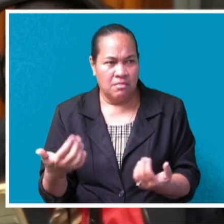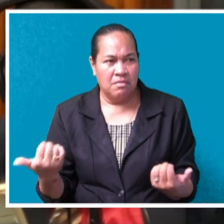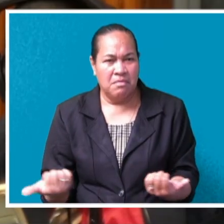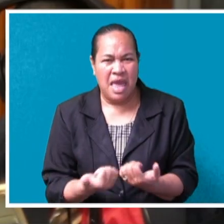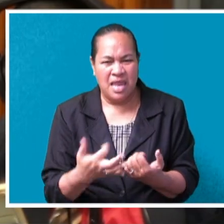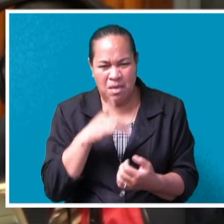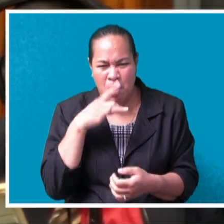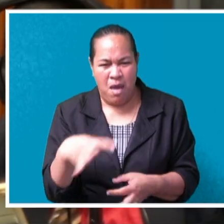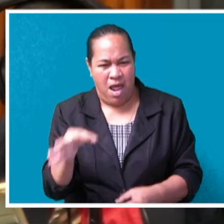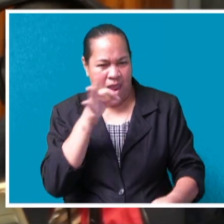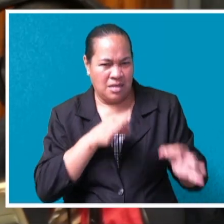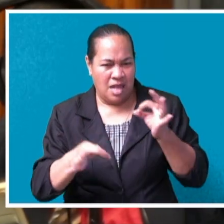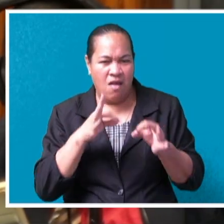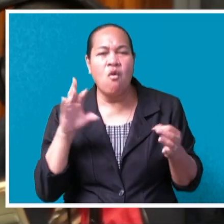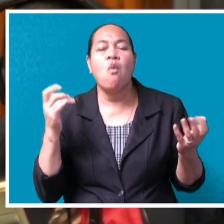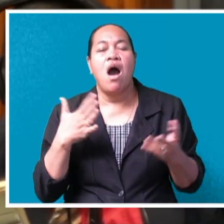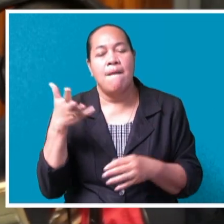queries from the media,